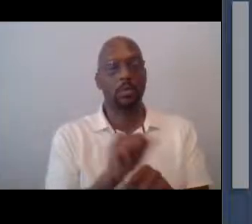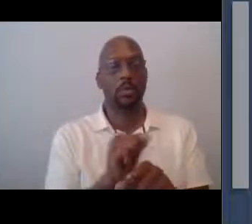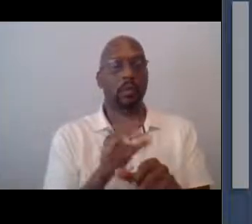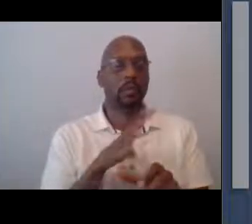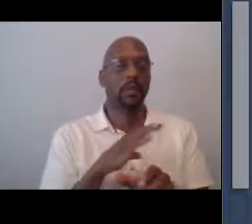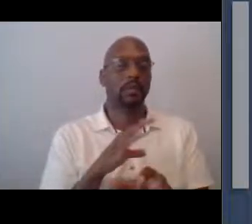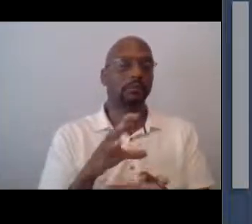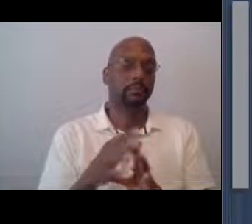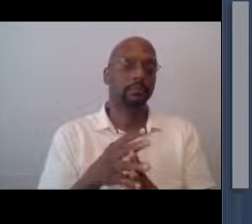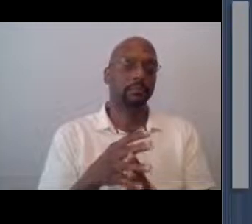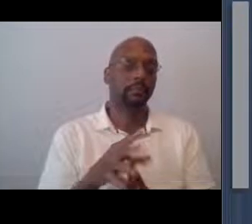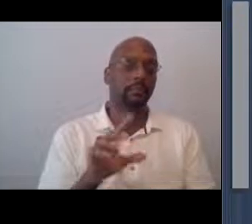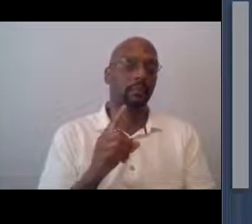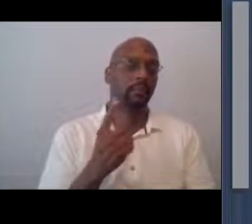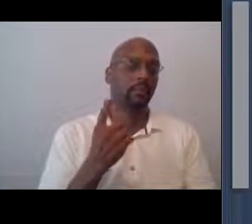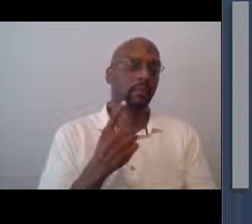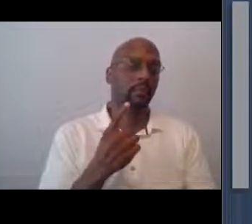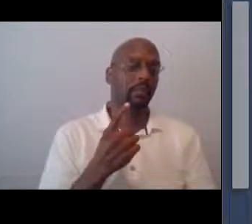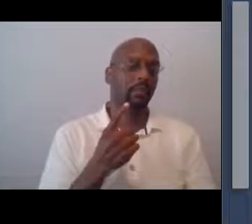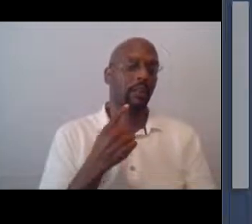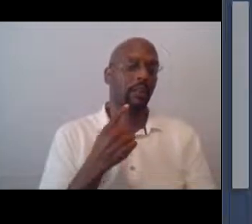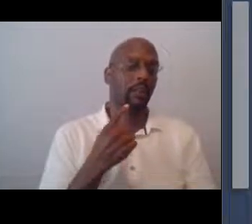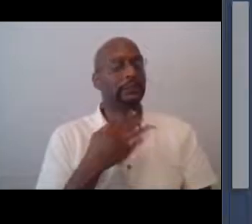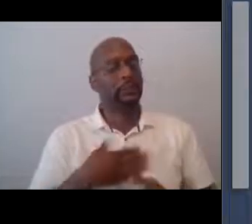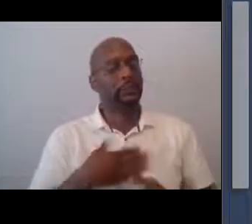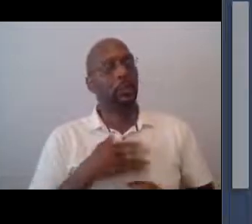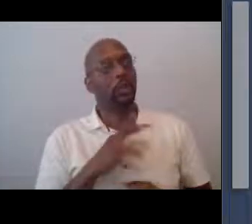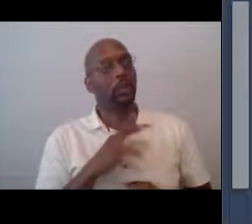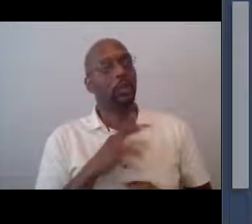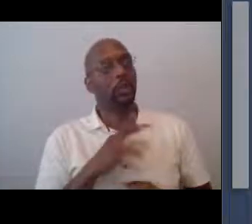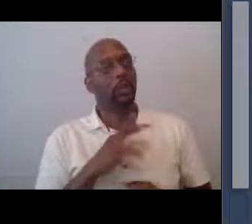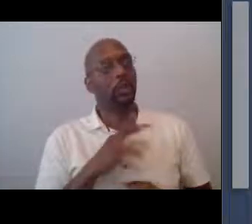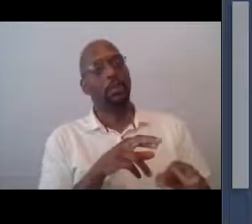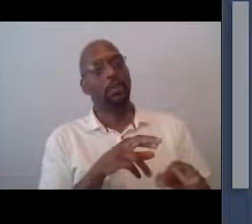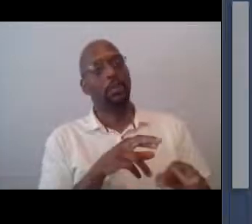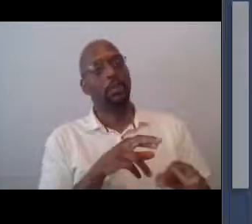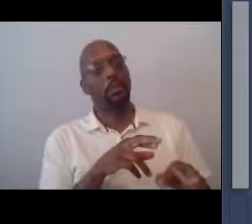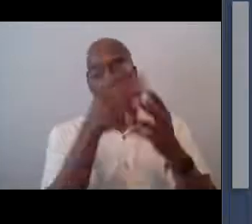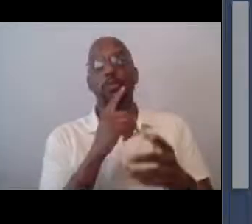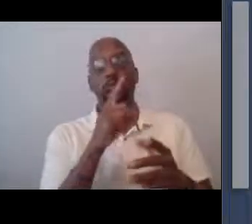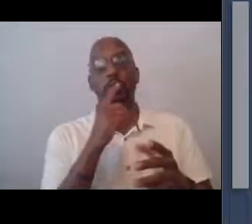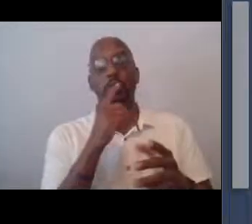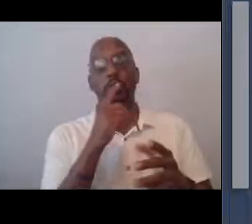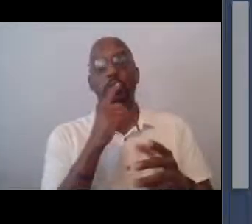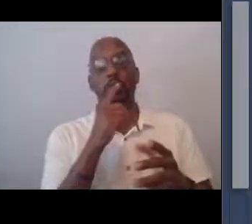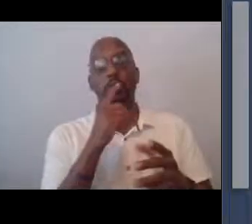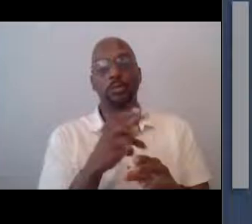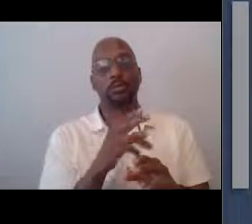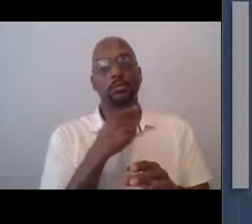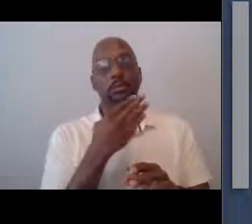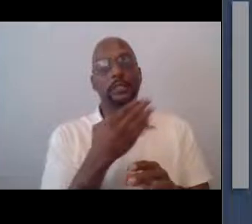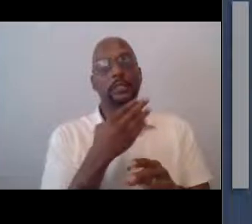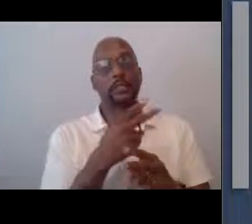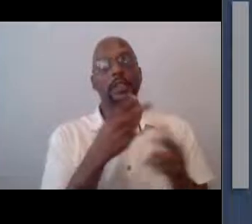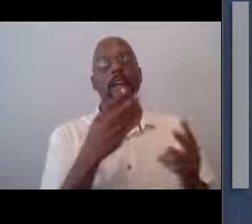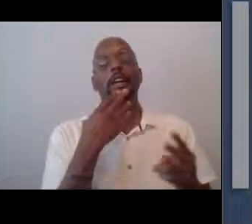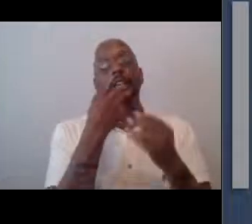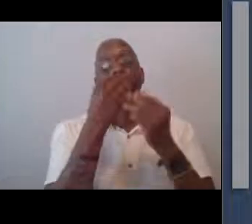First off, I always enjoy your report. Thank you. Information is really useful and it's very succinct, and I appreciate the way you do it. You got